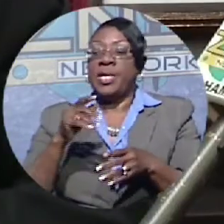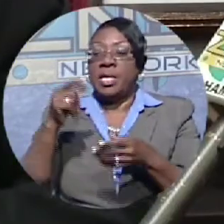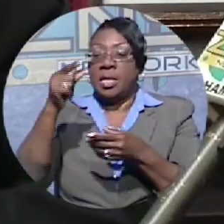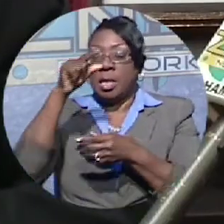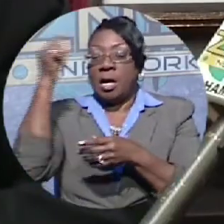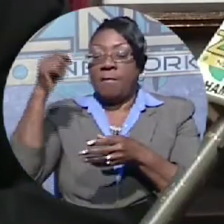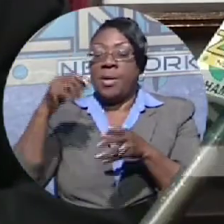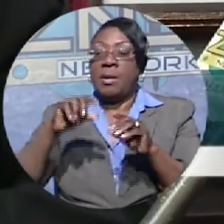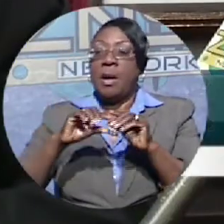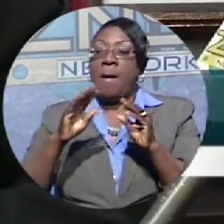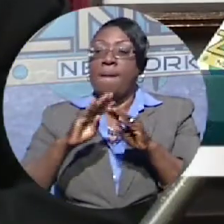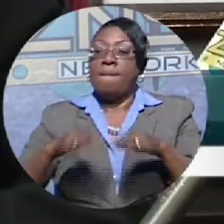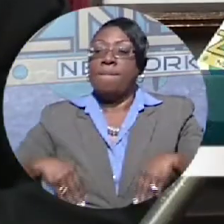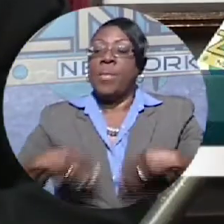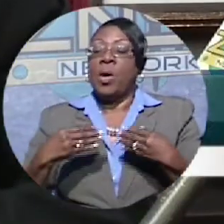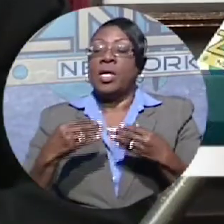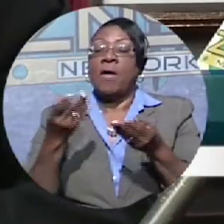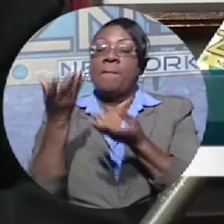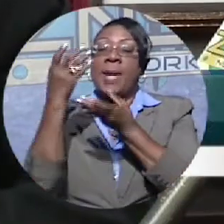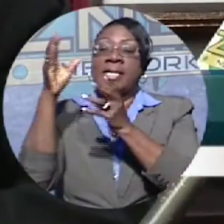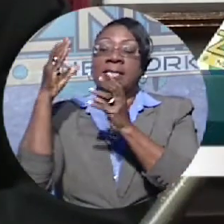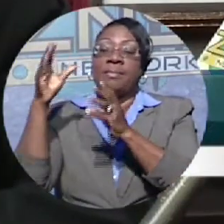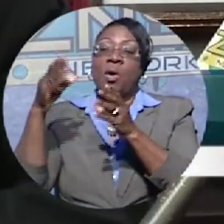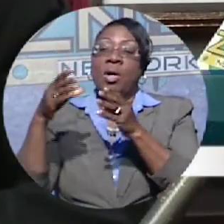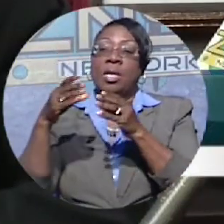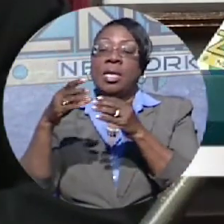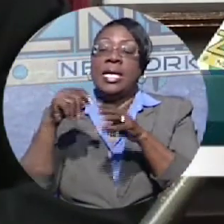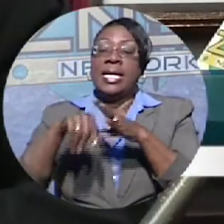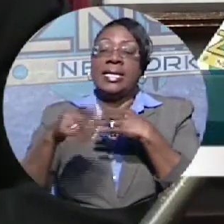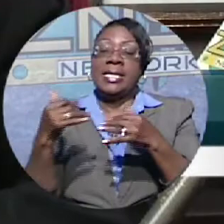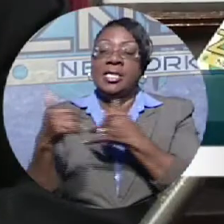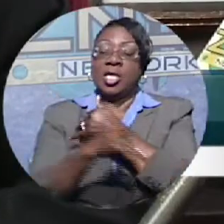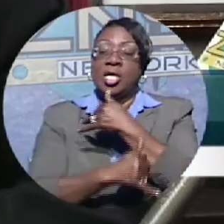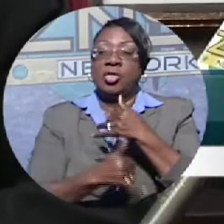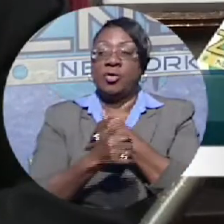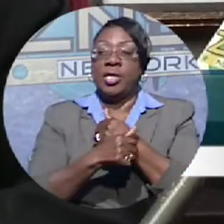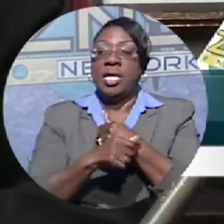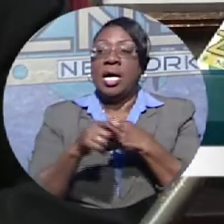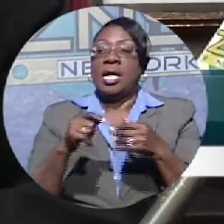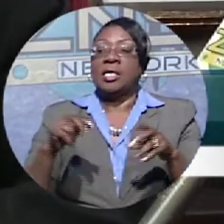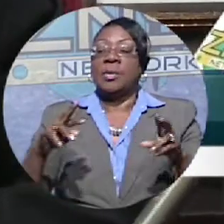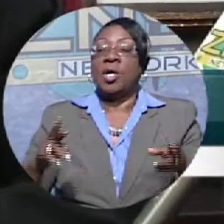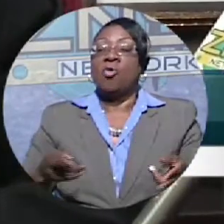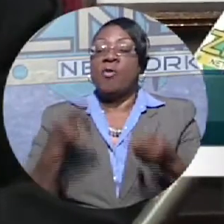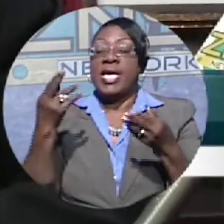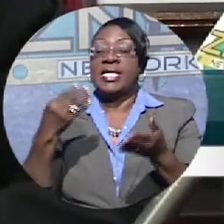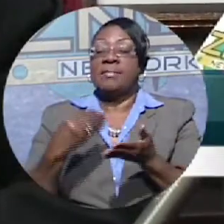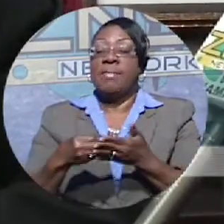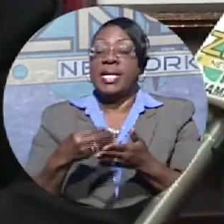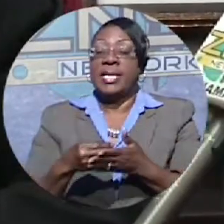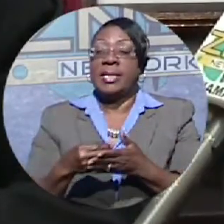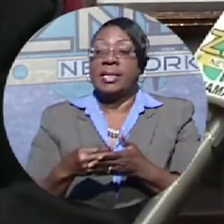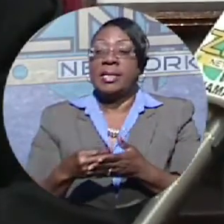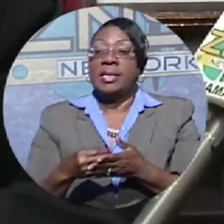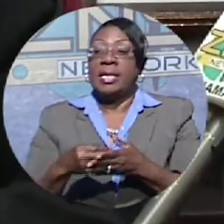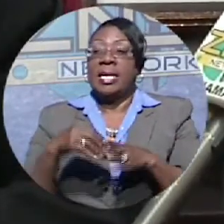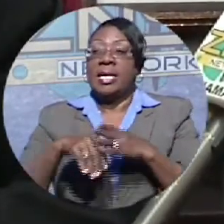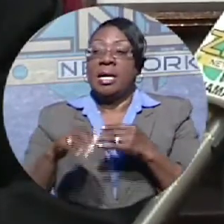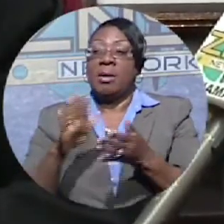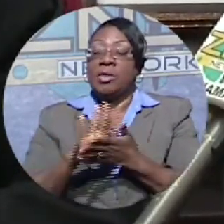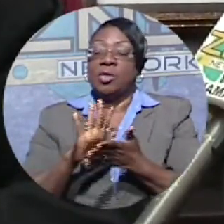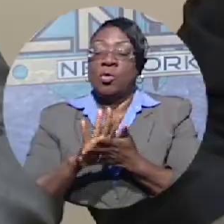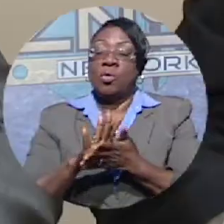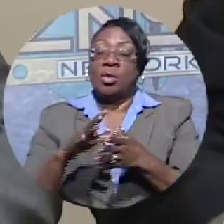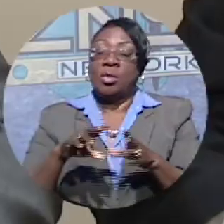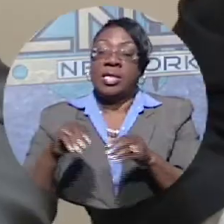of basketball within this country to ensure that this type of event, that is to raise funds for the less fortunate kids in our junior school, is well